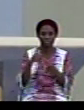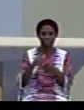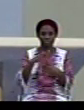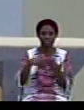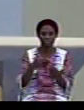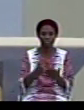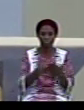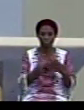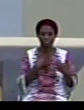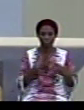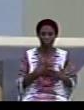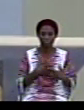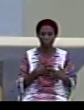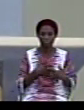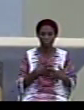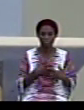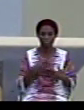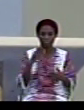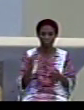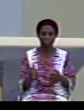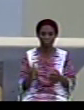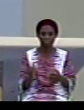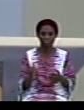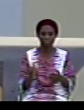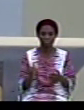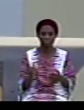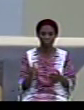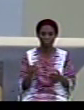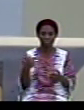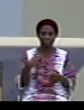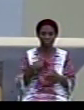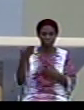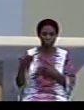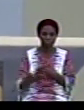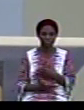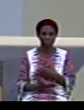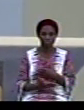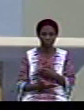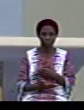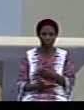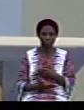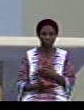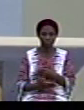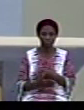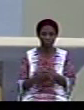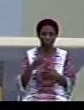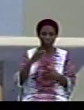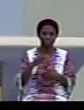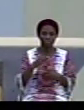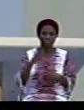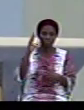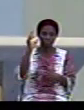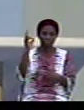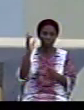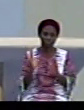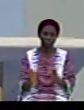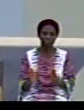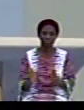welcome Pastor Dr. Baba W.F. Kumuyi